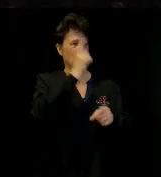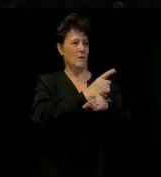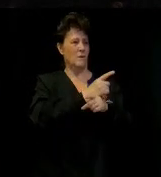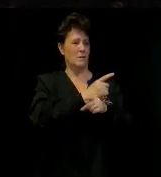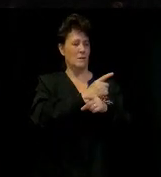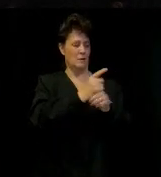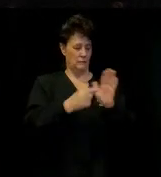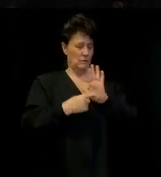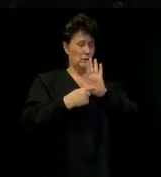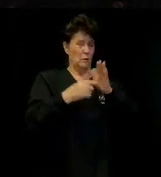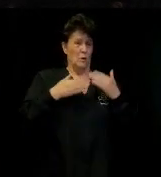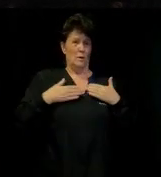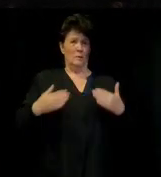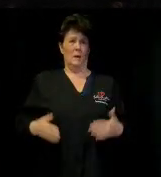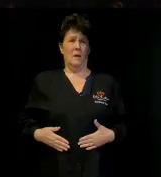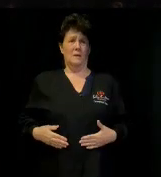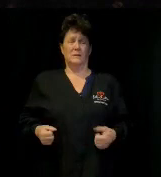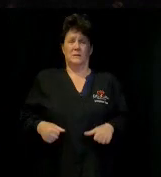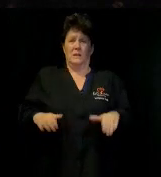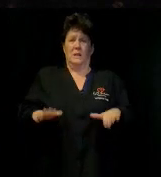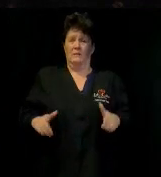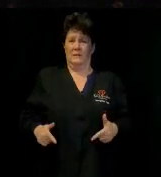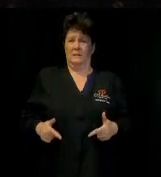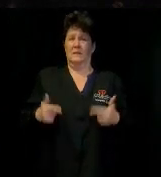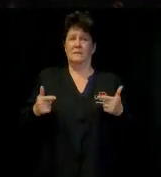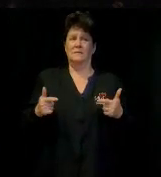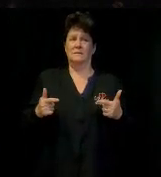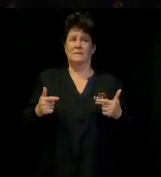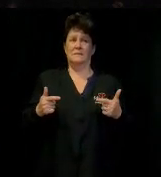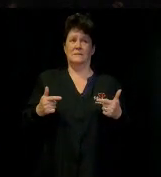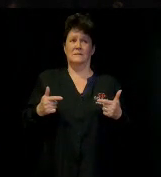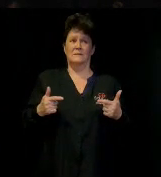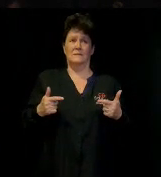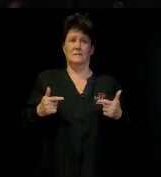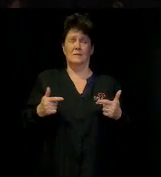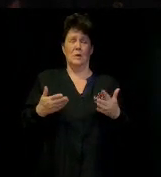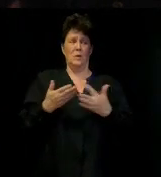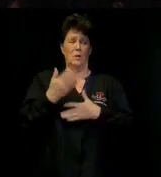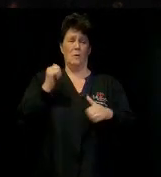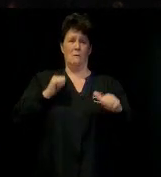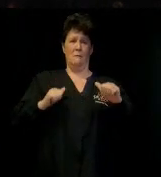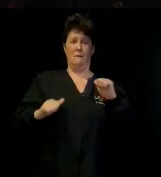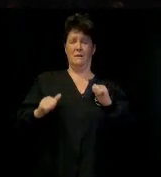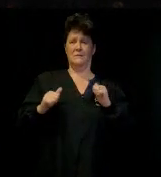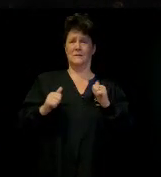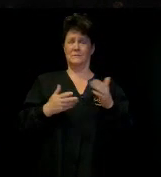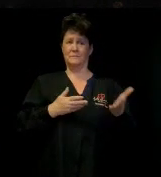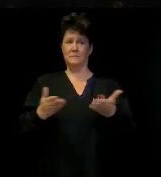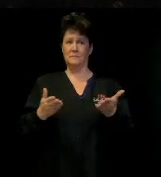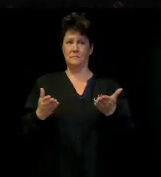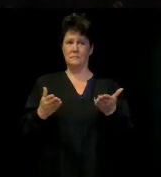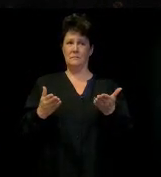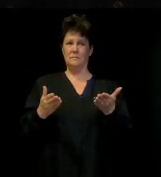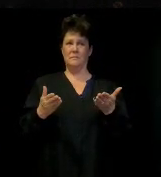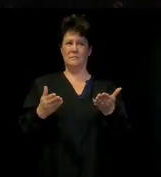living sacrifice, holy and acceptable to God, which is your reasonable act of service. Notice that it's just